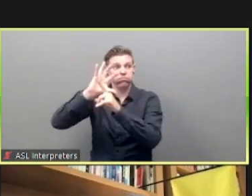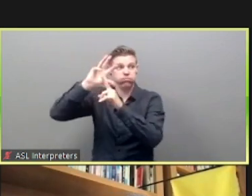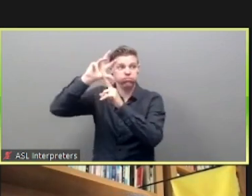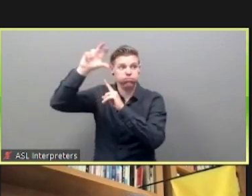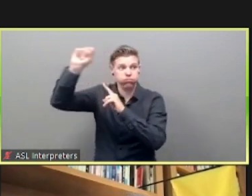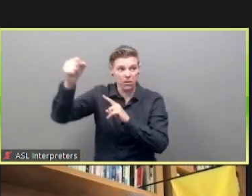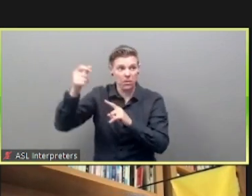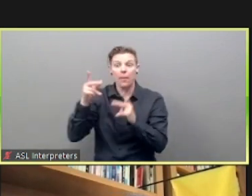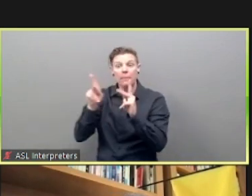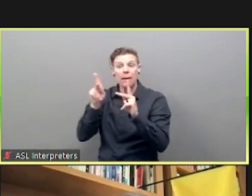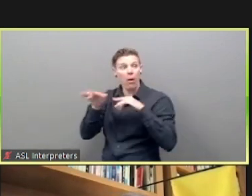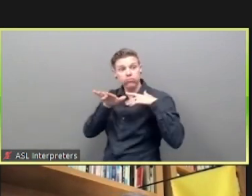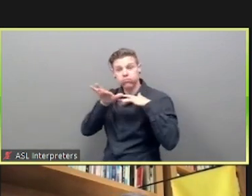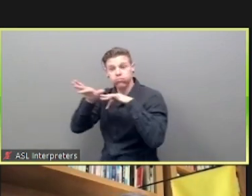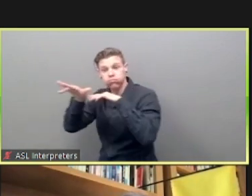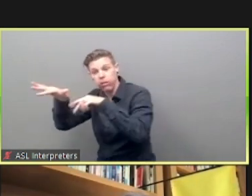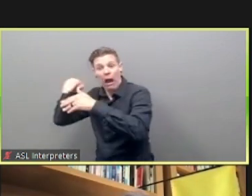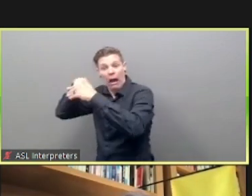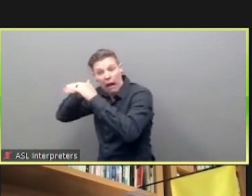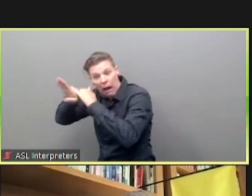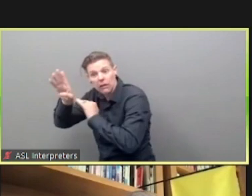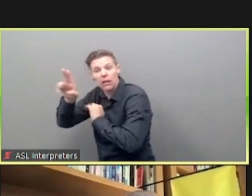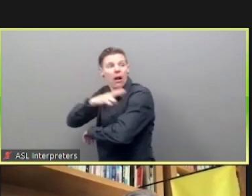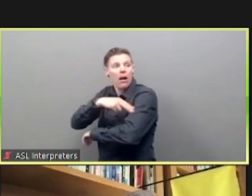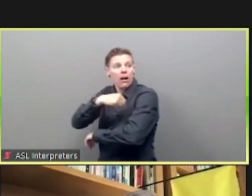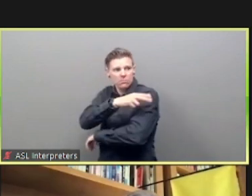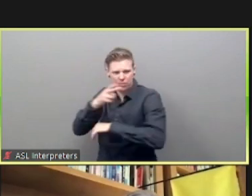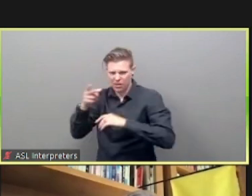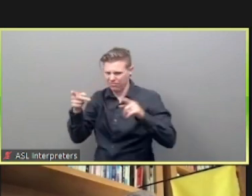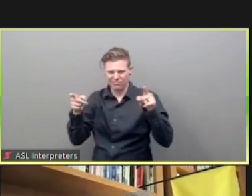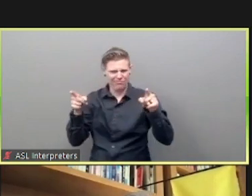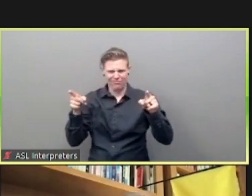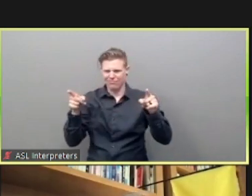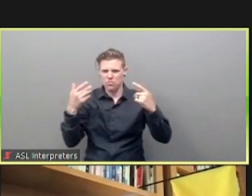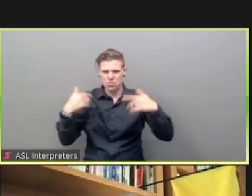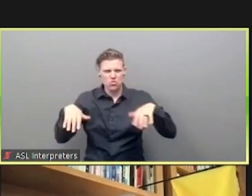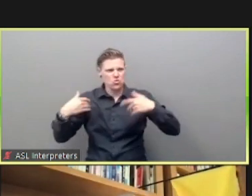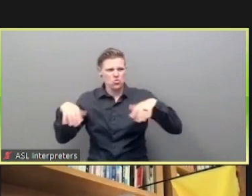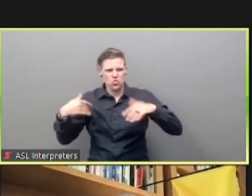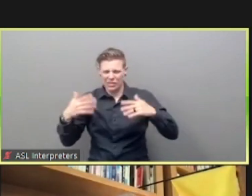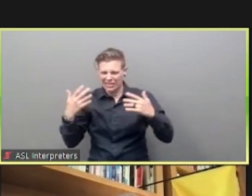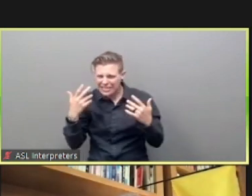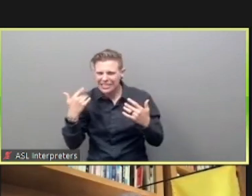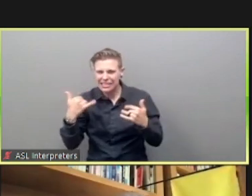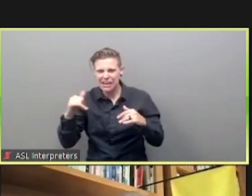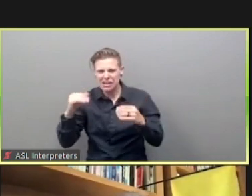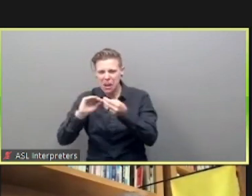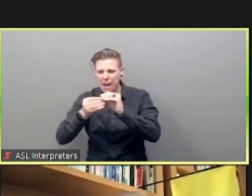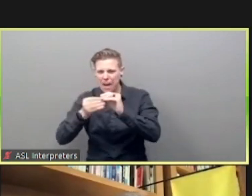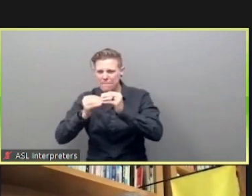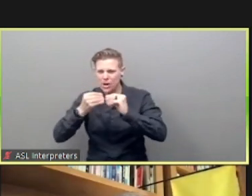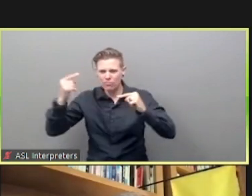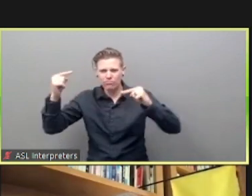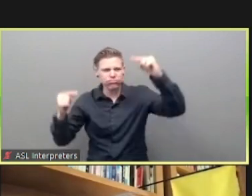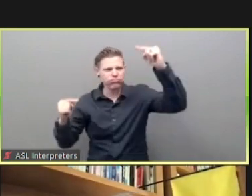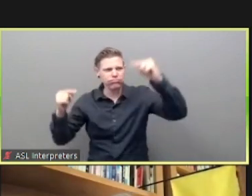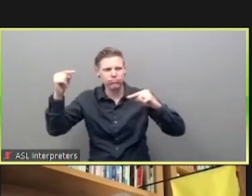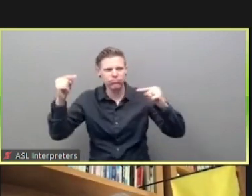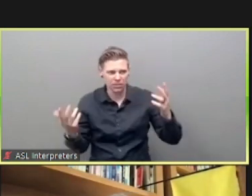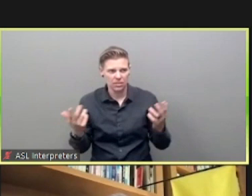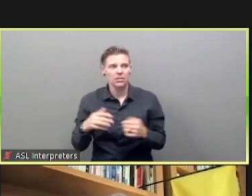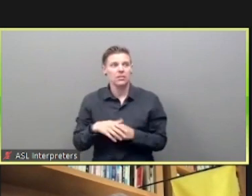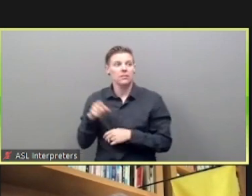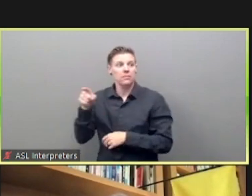less than half of what they were before? And the answer to that question is that people in the hospital are as sick as